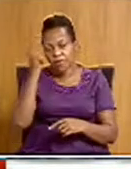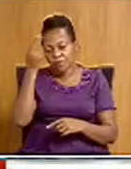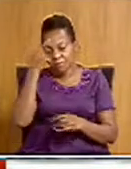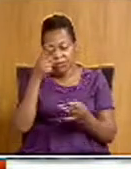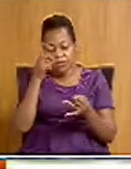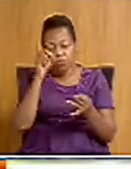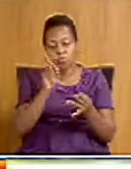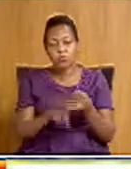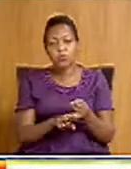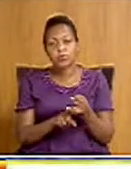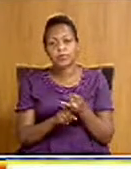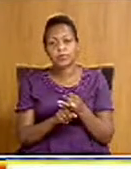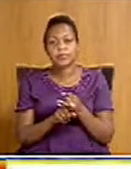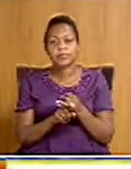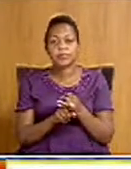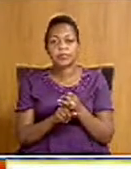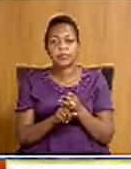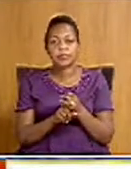2,